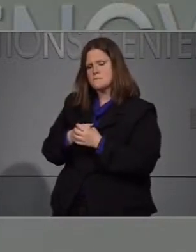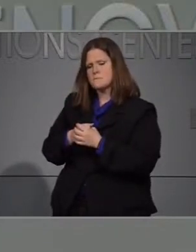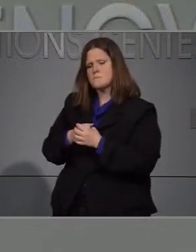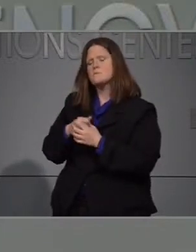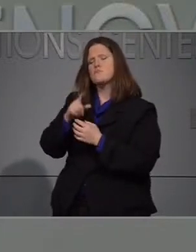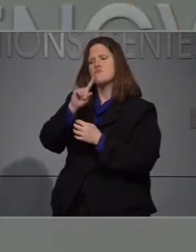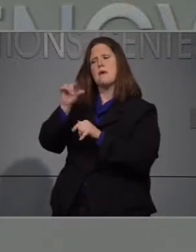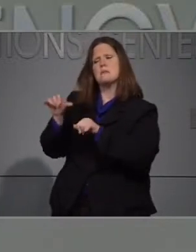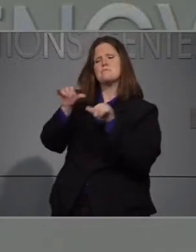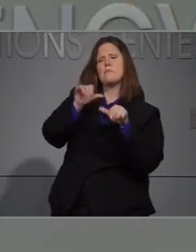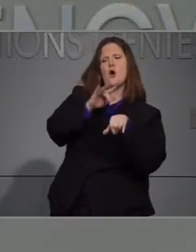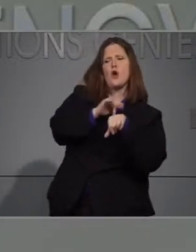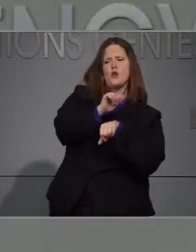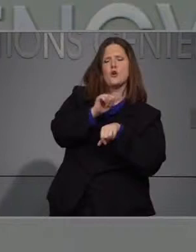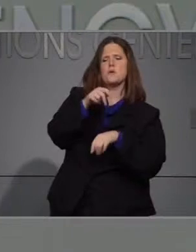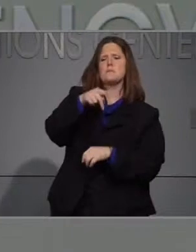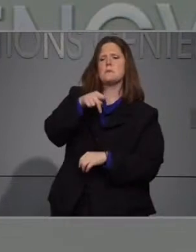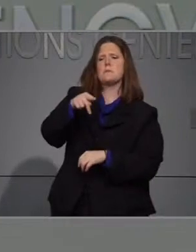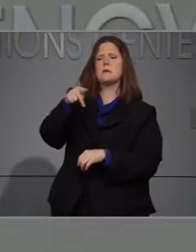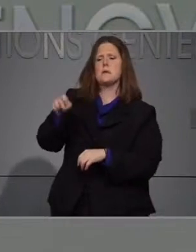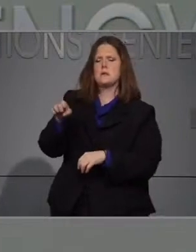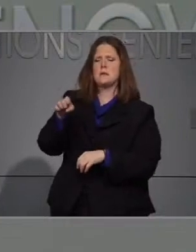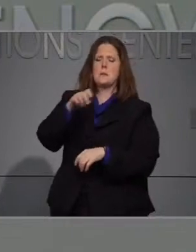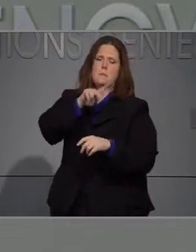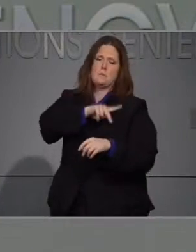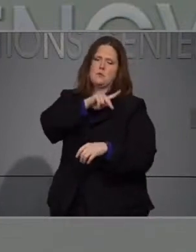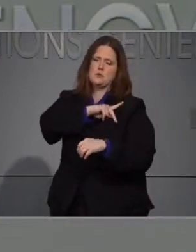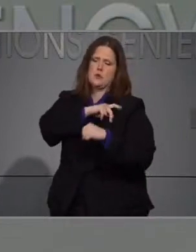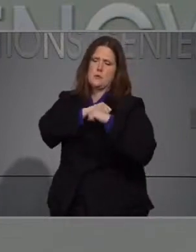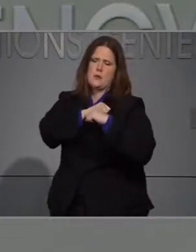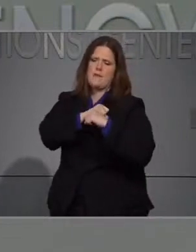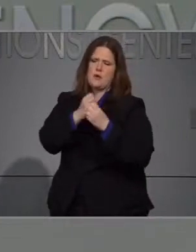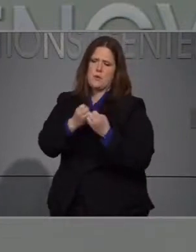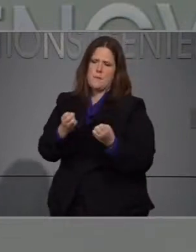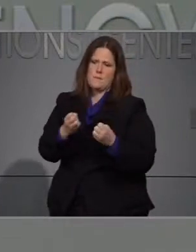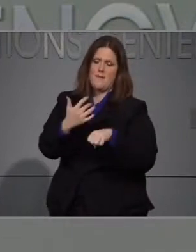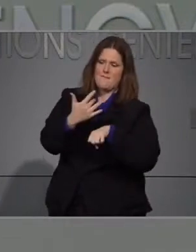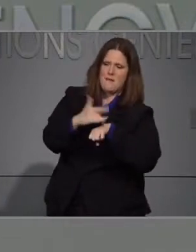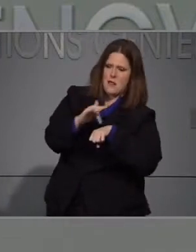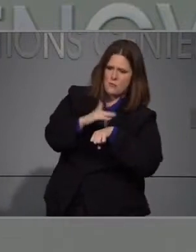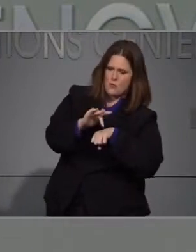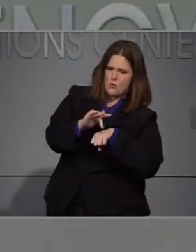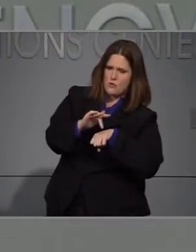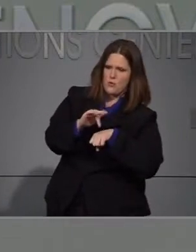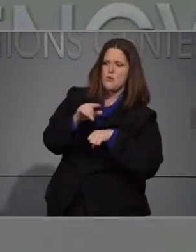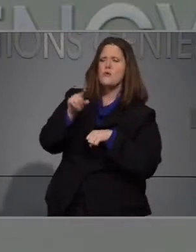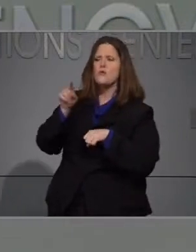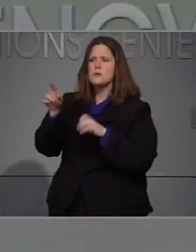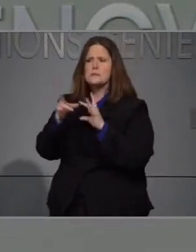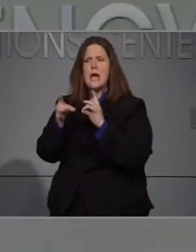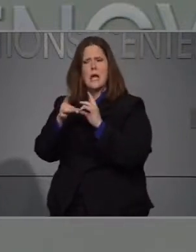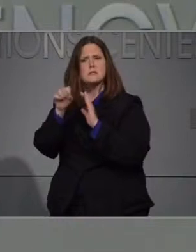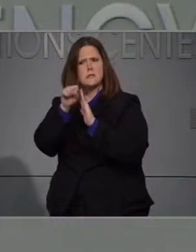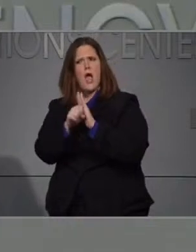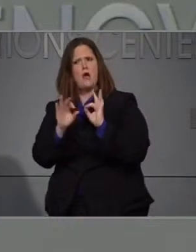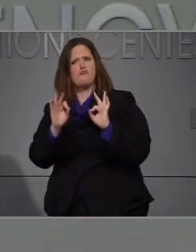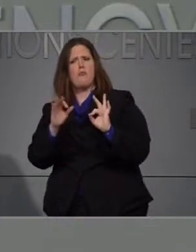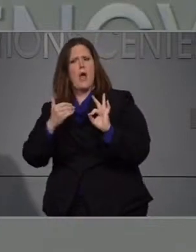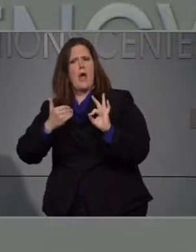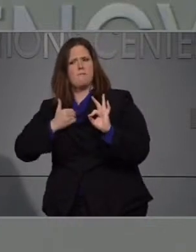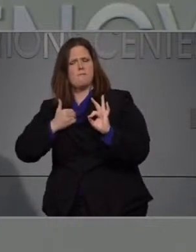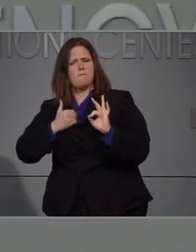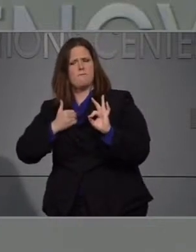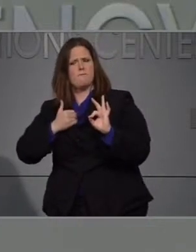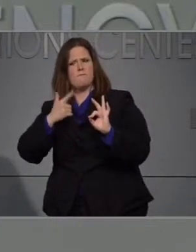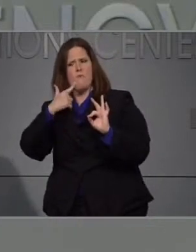earlier about personal protective equipment supplies being stable, and you said that the state has enough critical supplies on hand for the